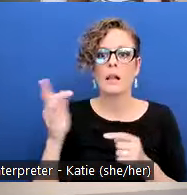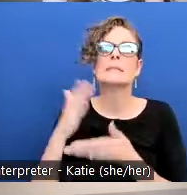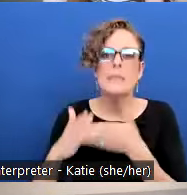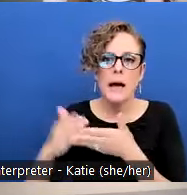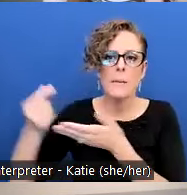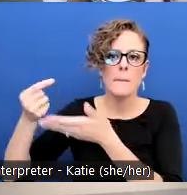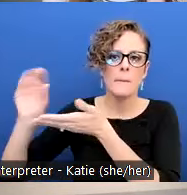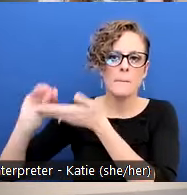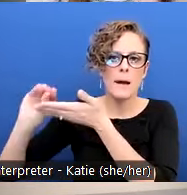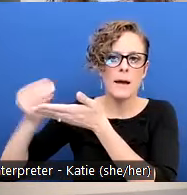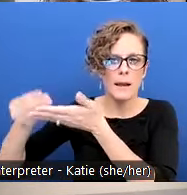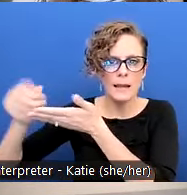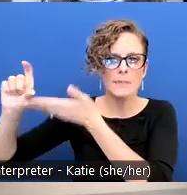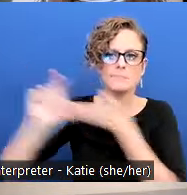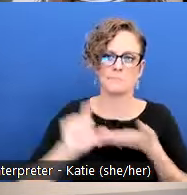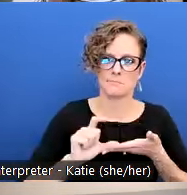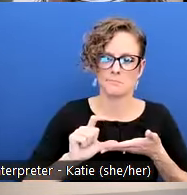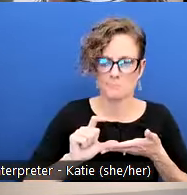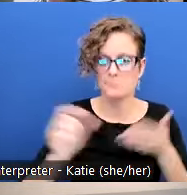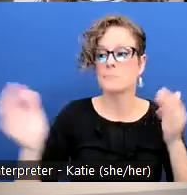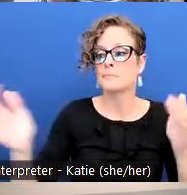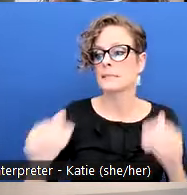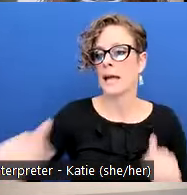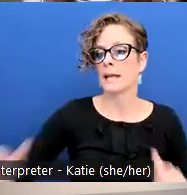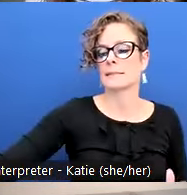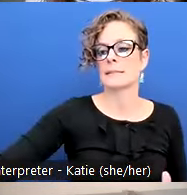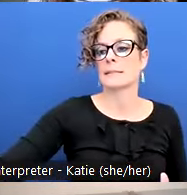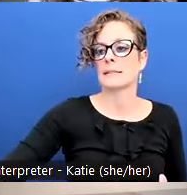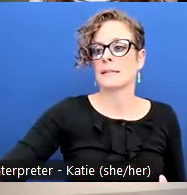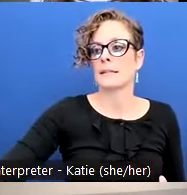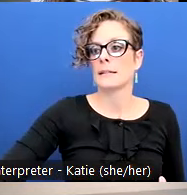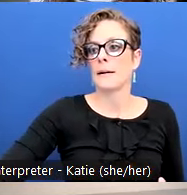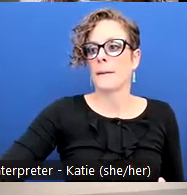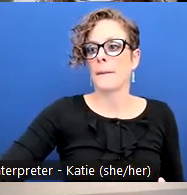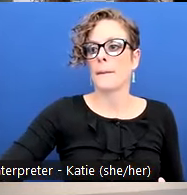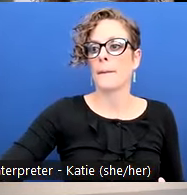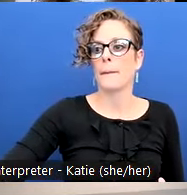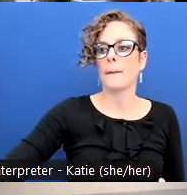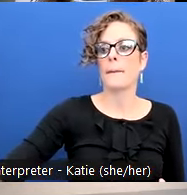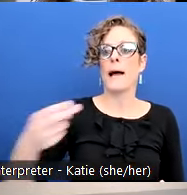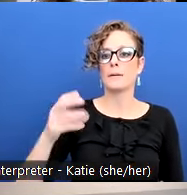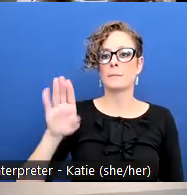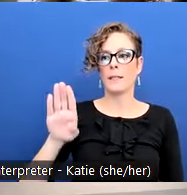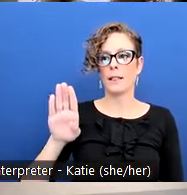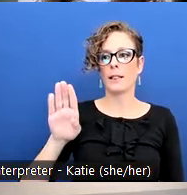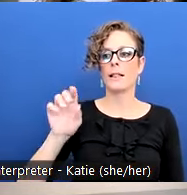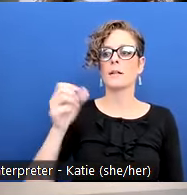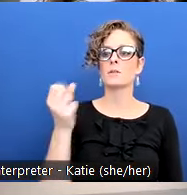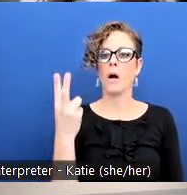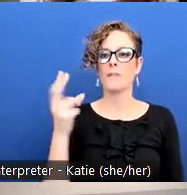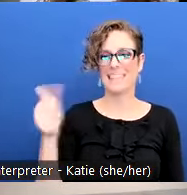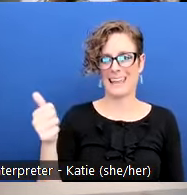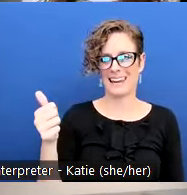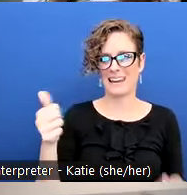Then next, we have House Bill 1210, which was the sunset for